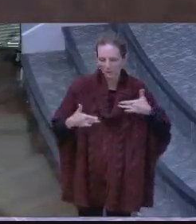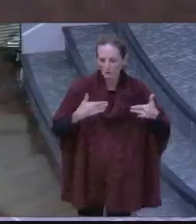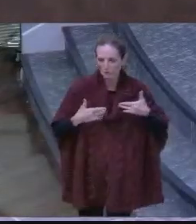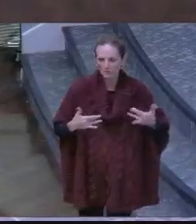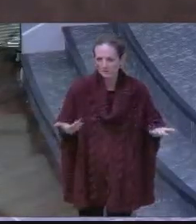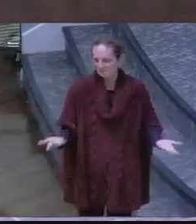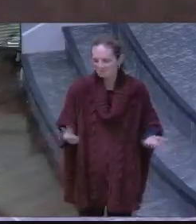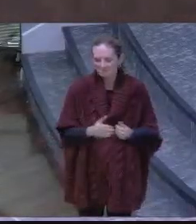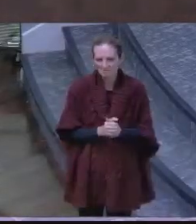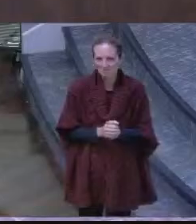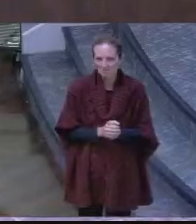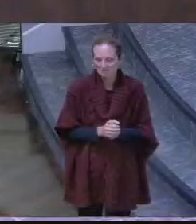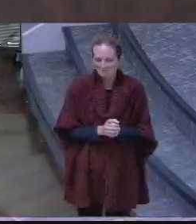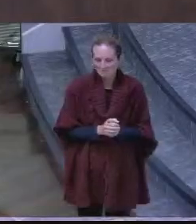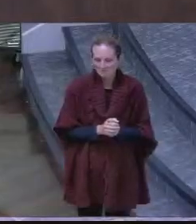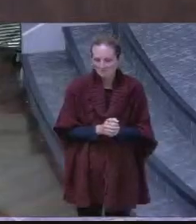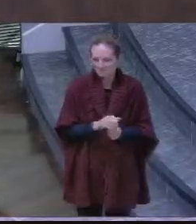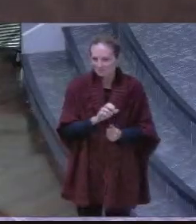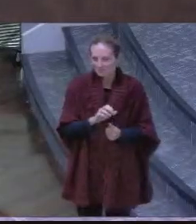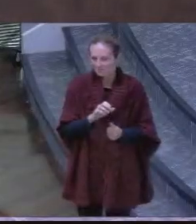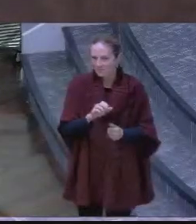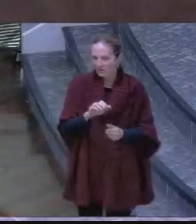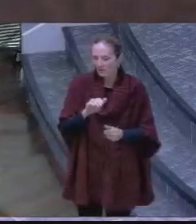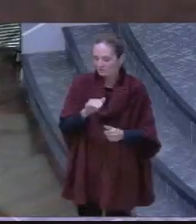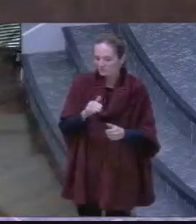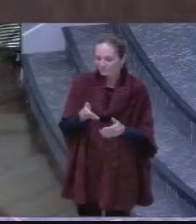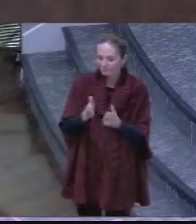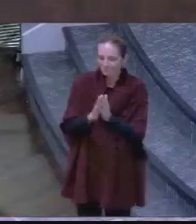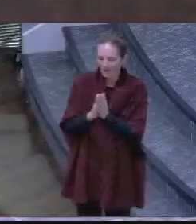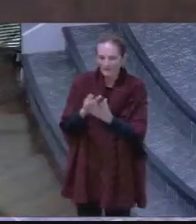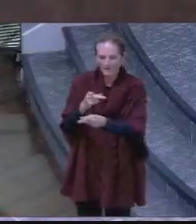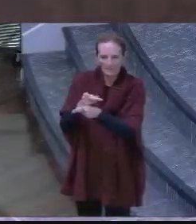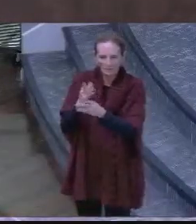deferring back to supervisors to work with employees.